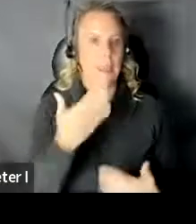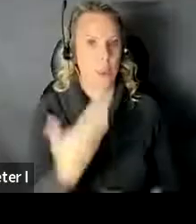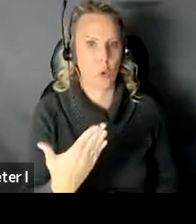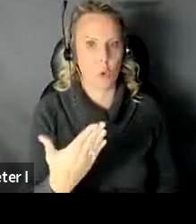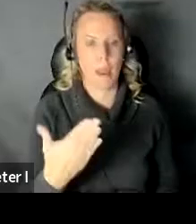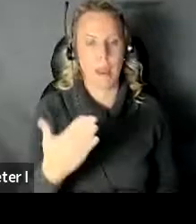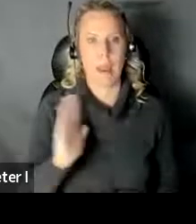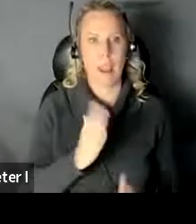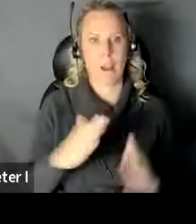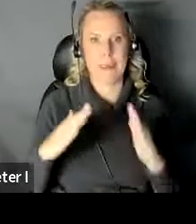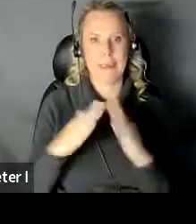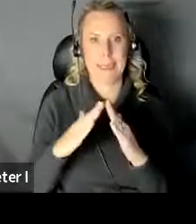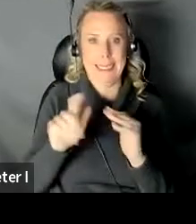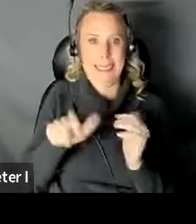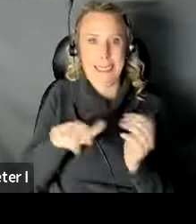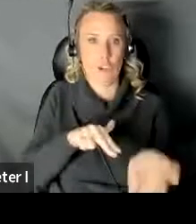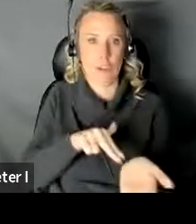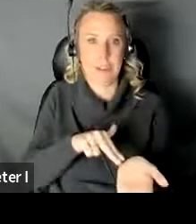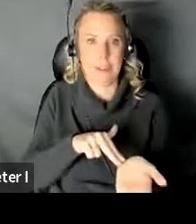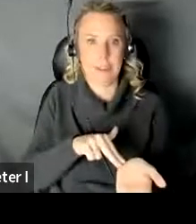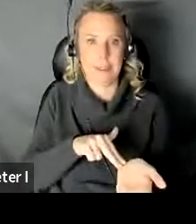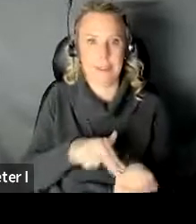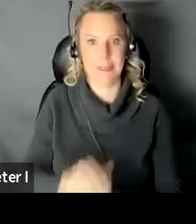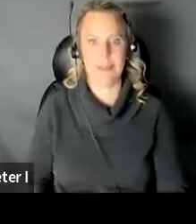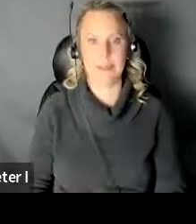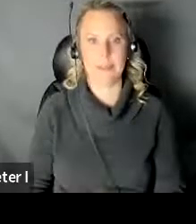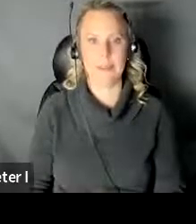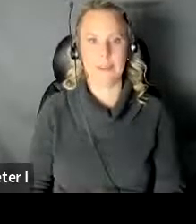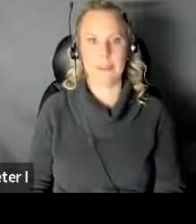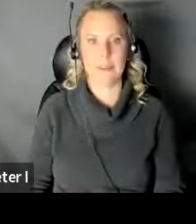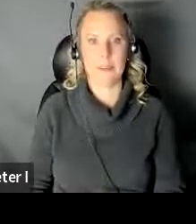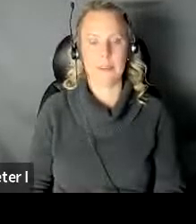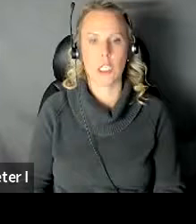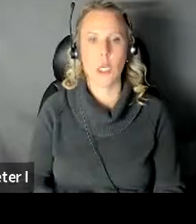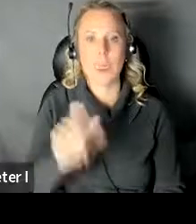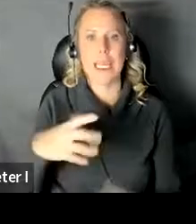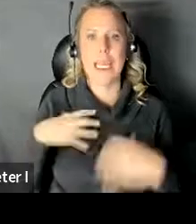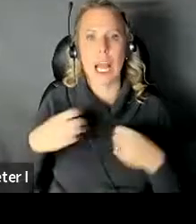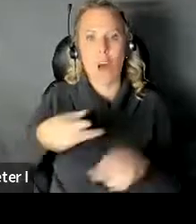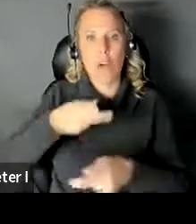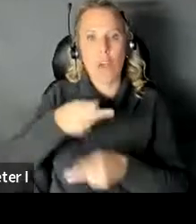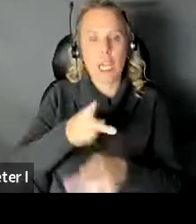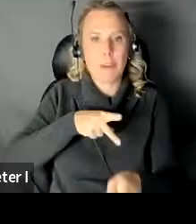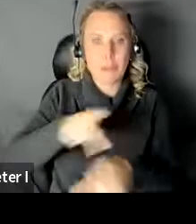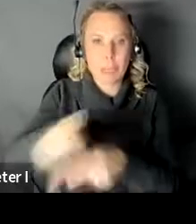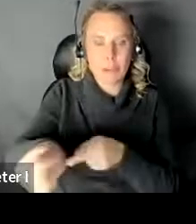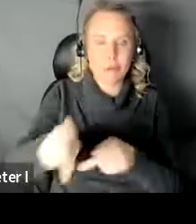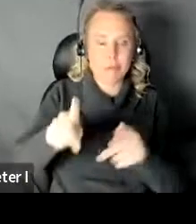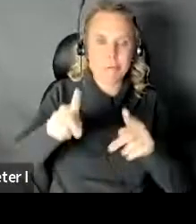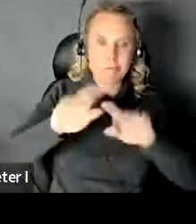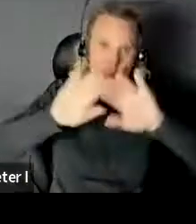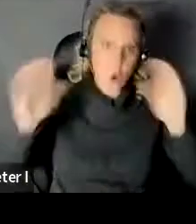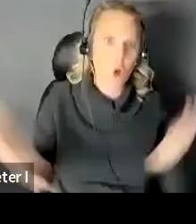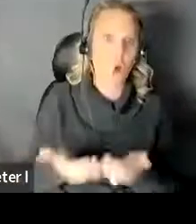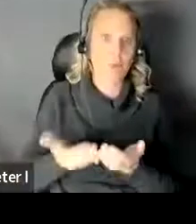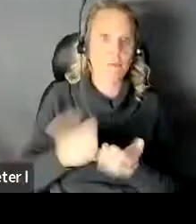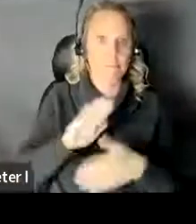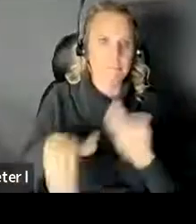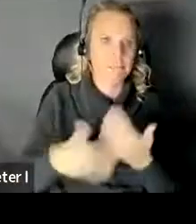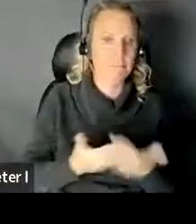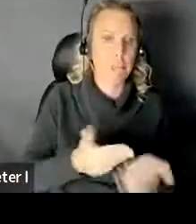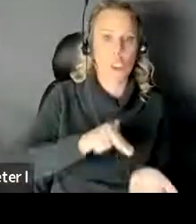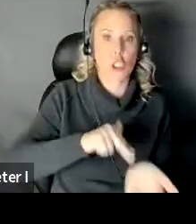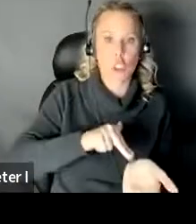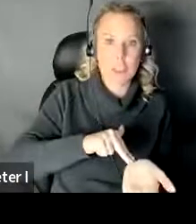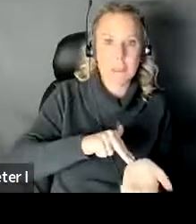Our city needs nurses. We need healthcare professionals of all types.